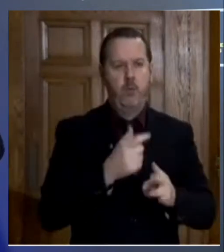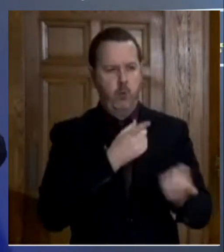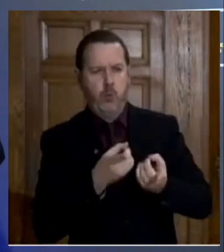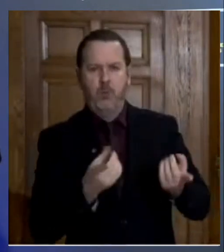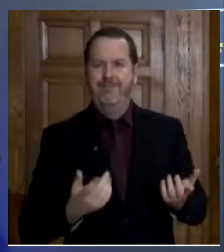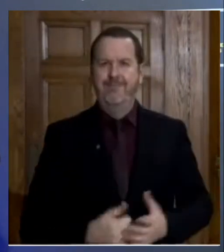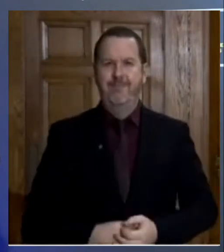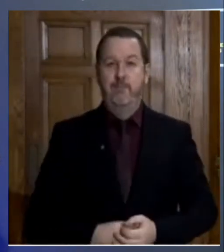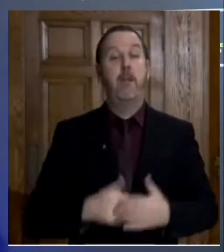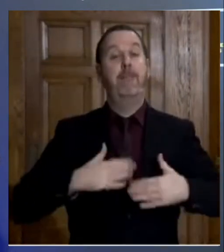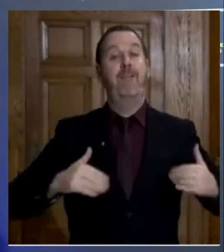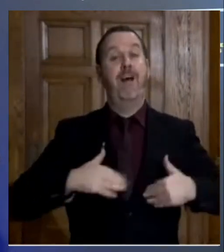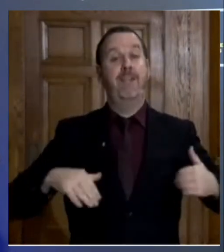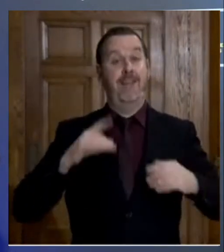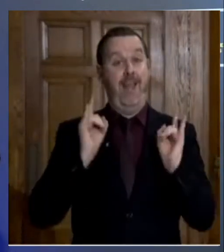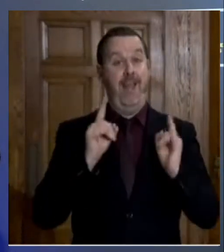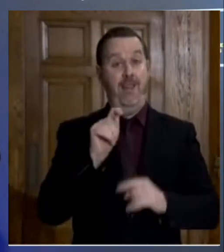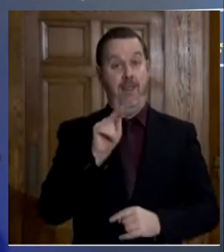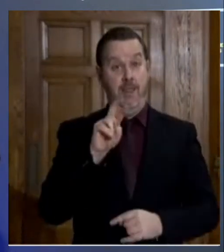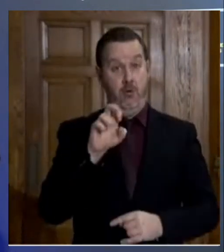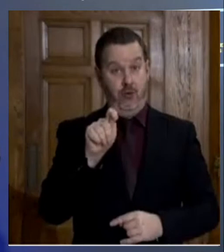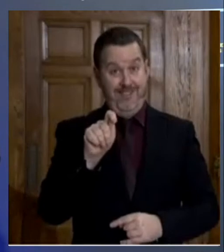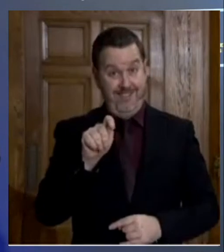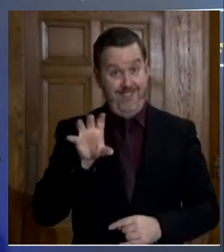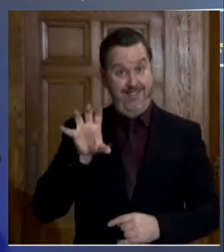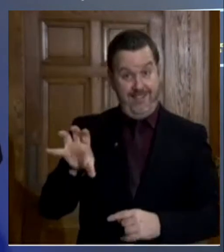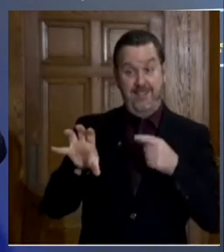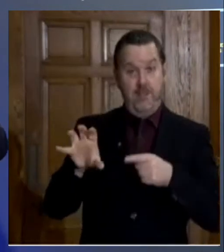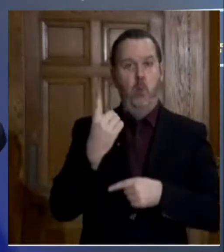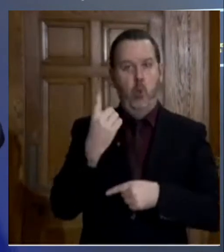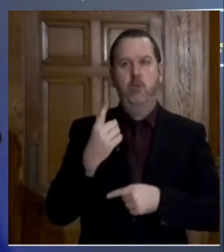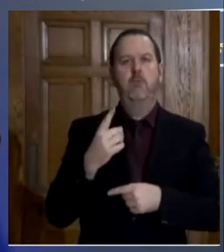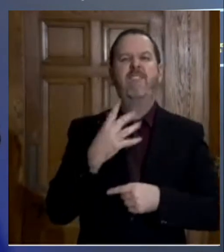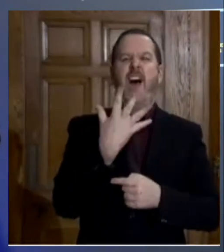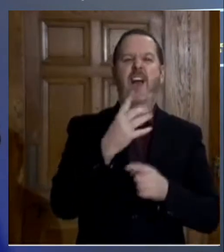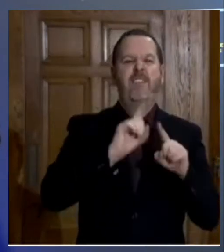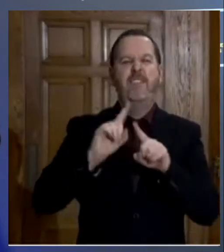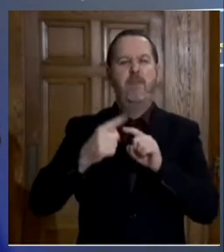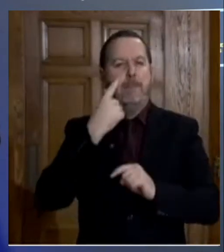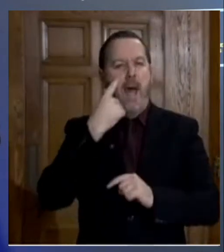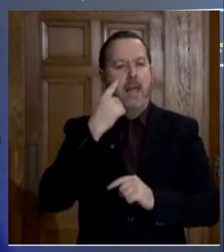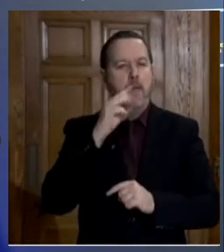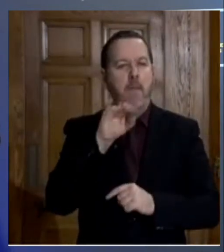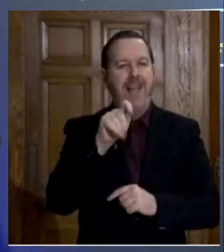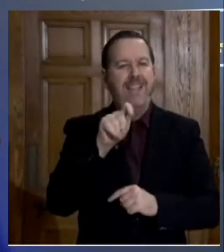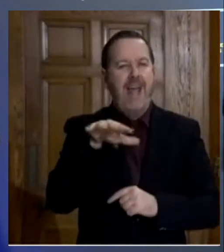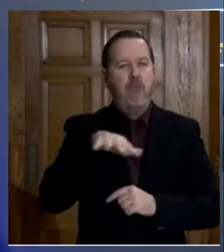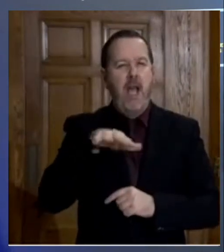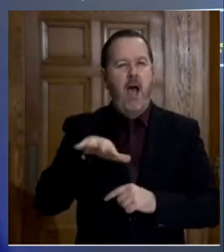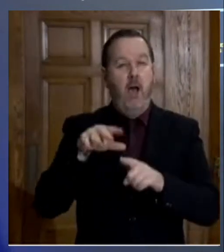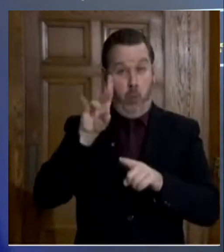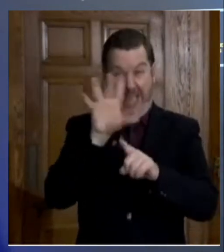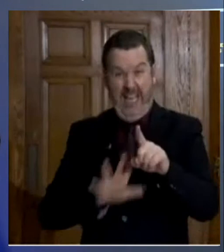Belfast Trust has been working as one of only 5 pilot sites across the United Kingdom to trial this rapid